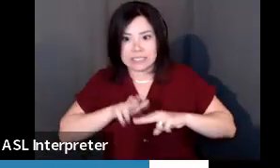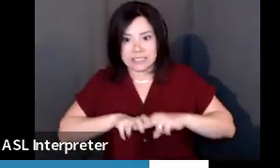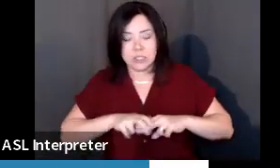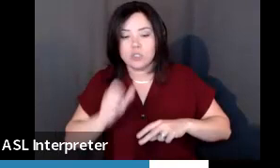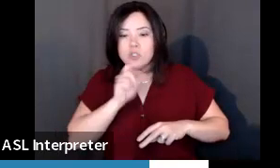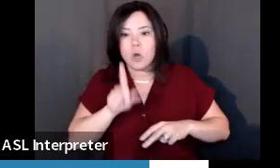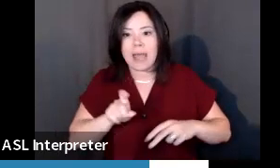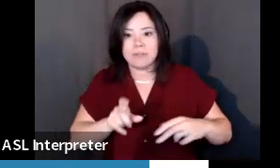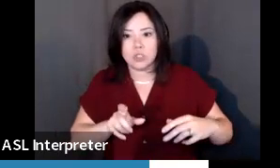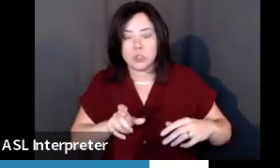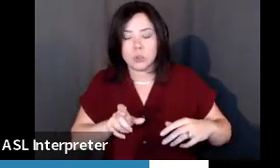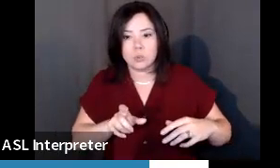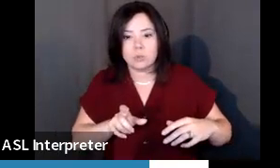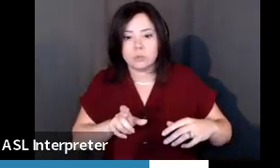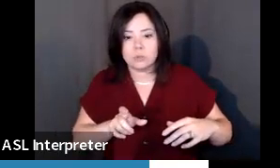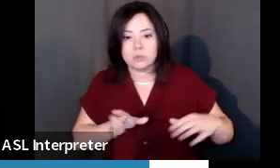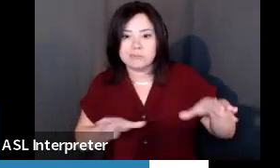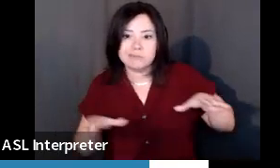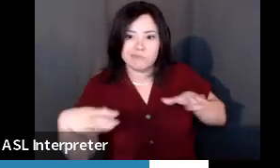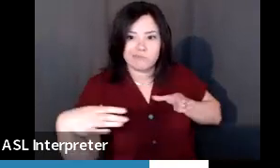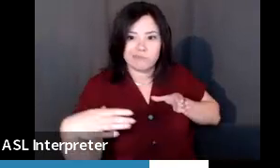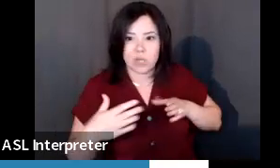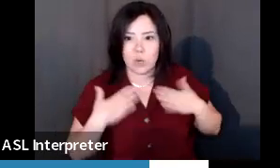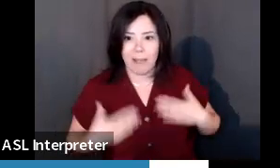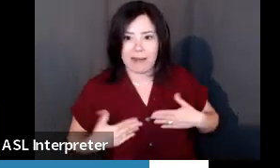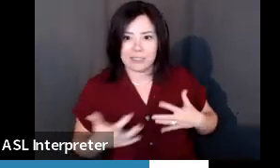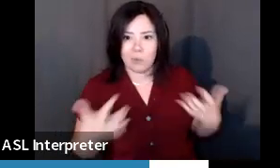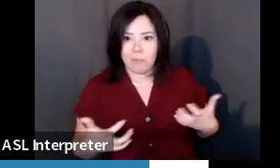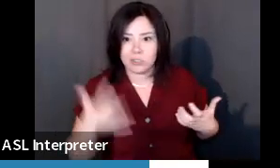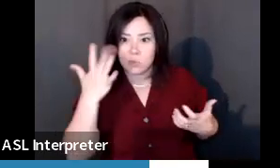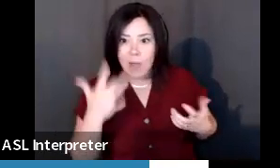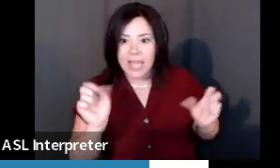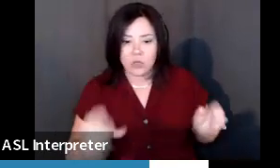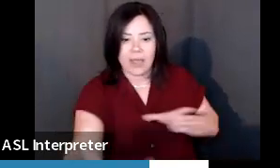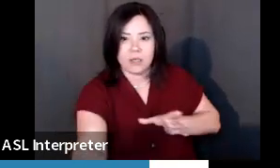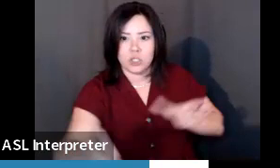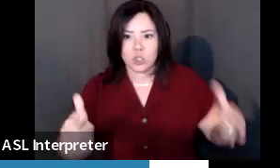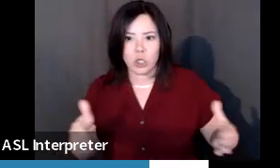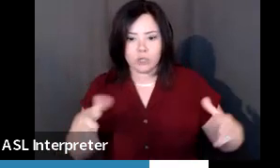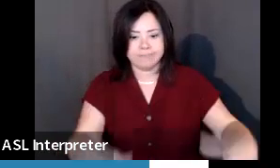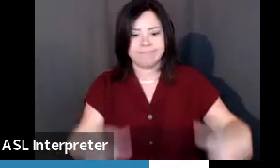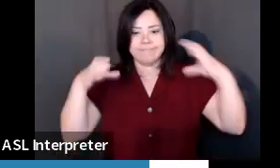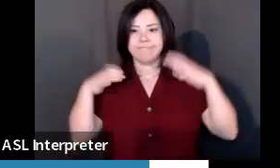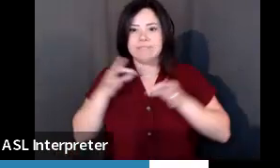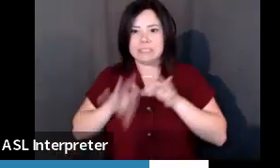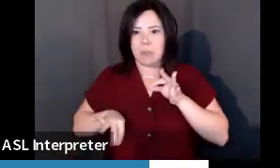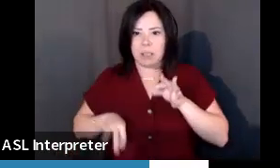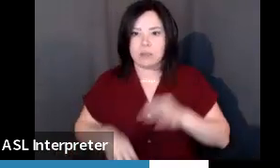having to contort your body as much because you can turn the car seat toward you.